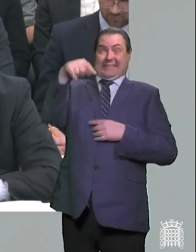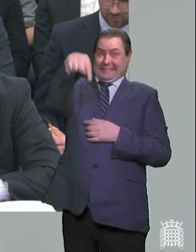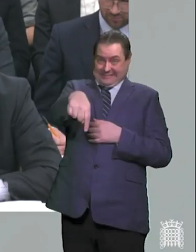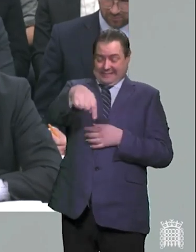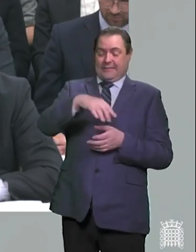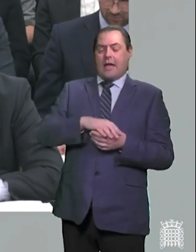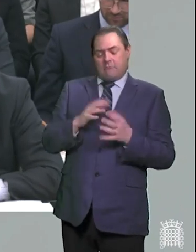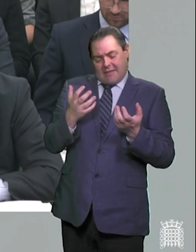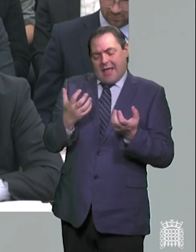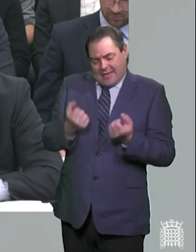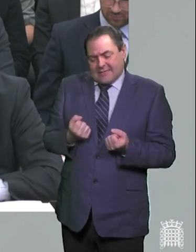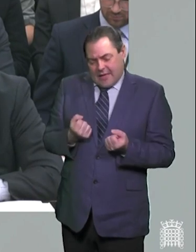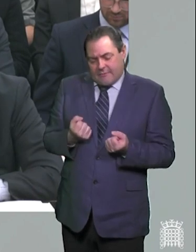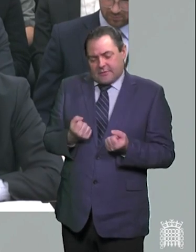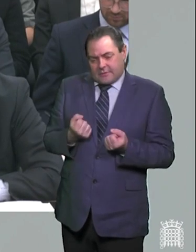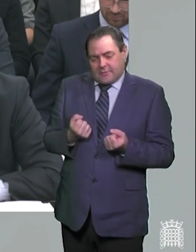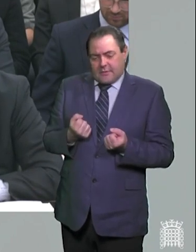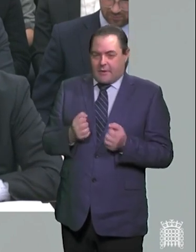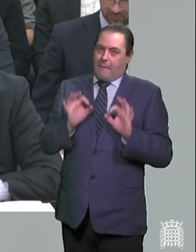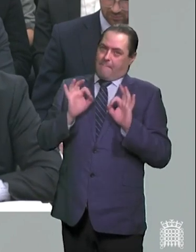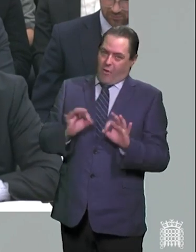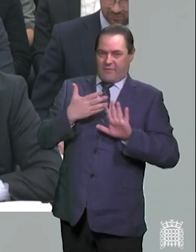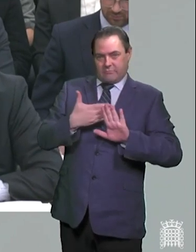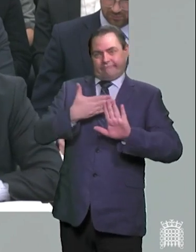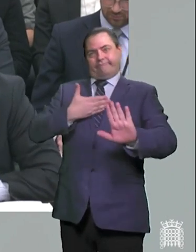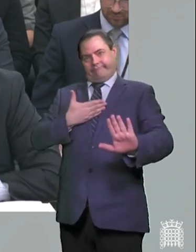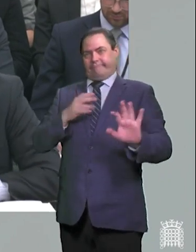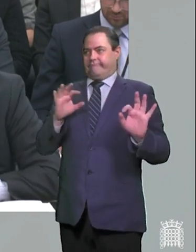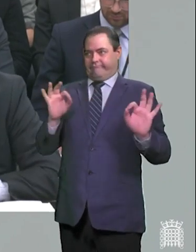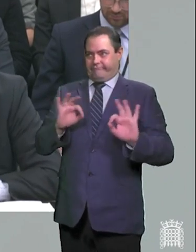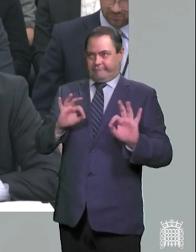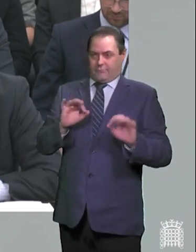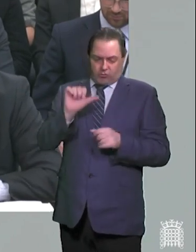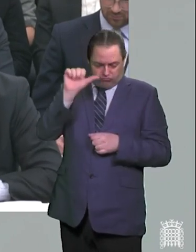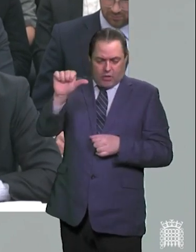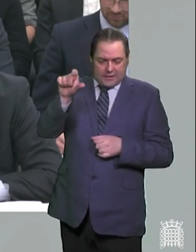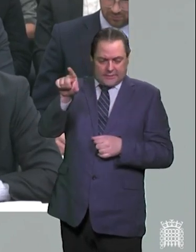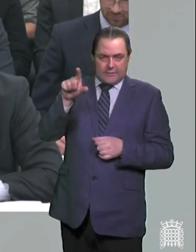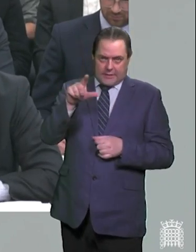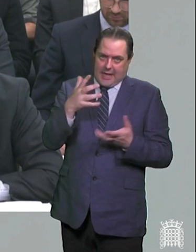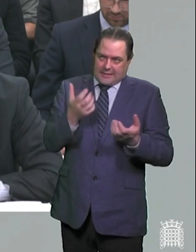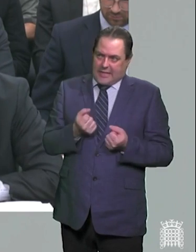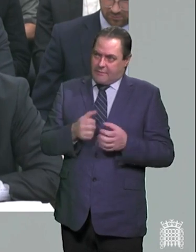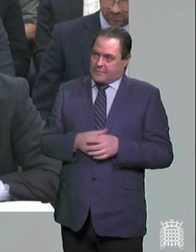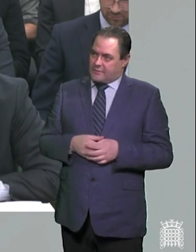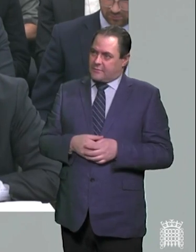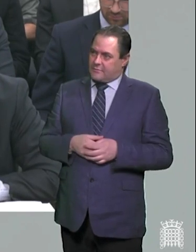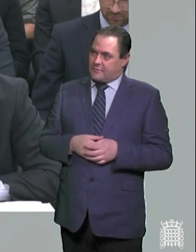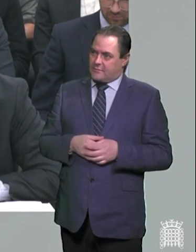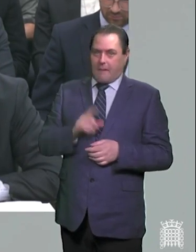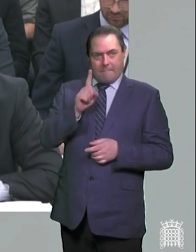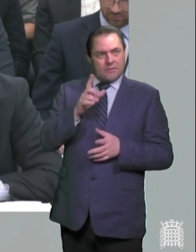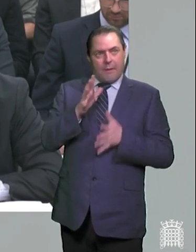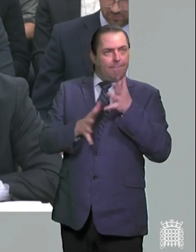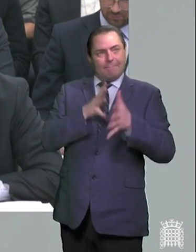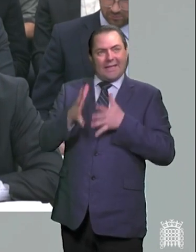I accept that perfect social distancing, Sir Bernard, is not being observed, but that does not